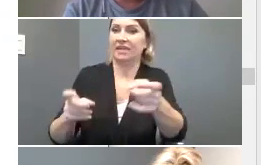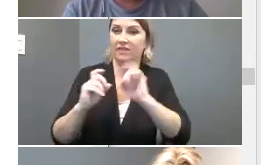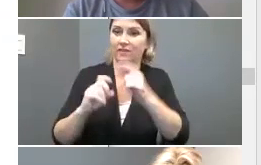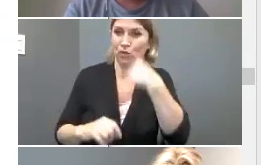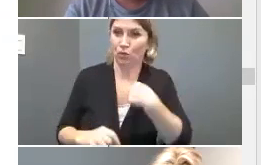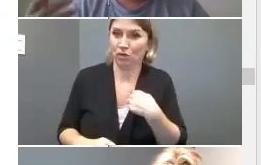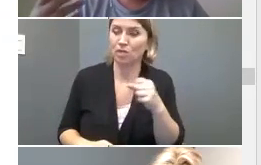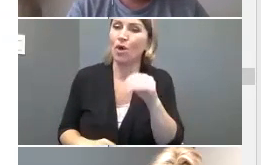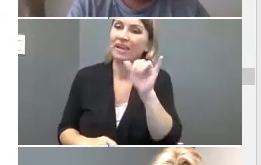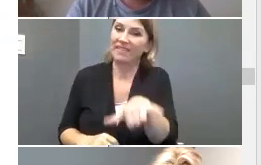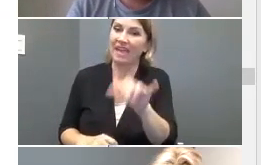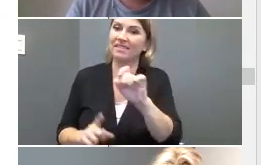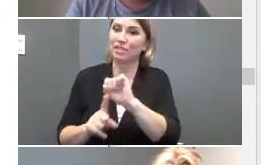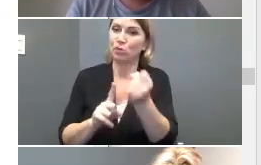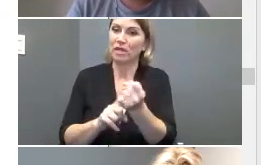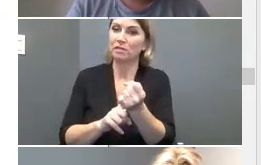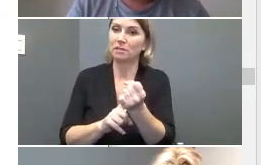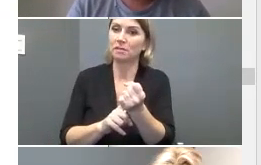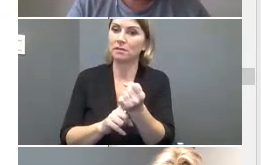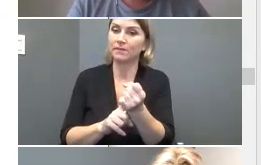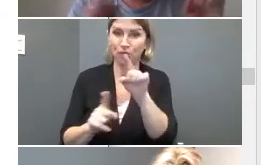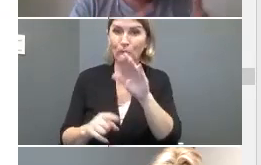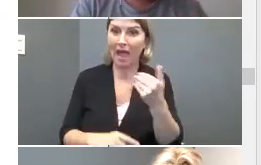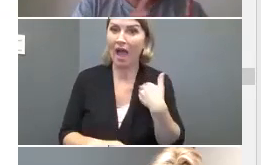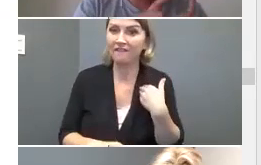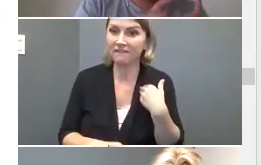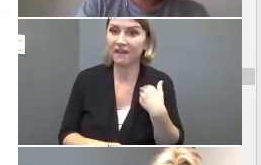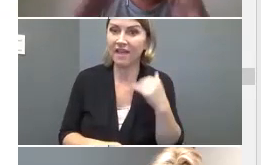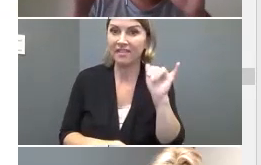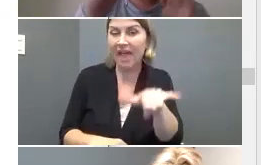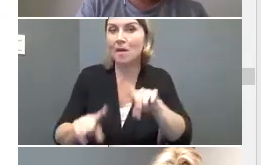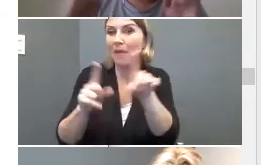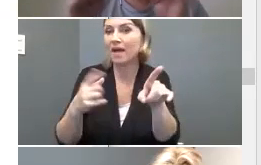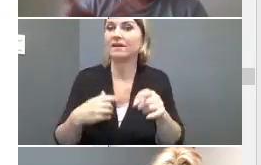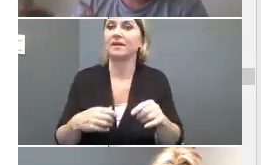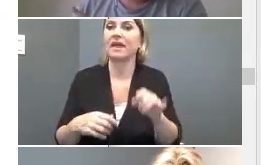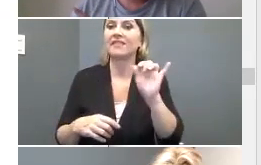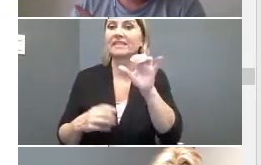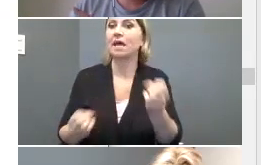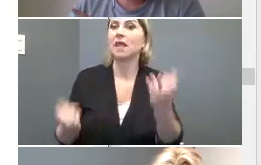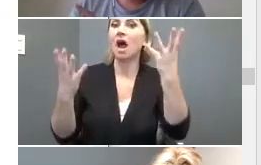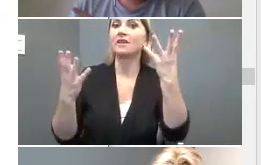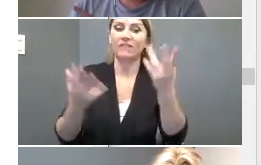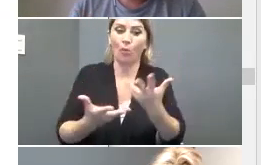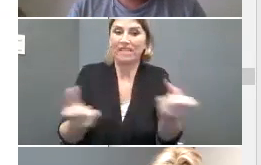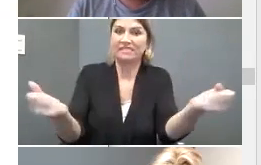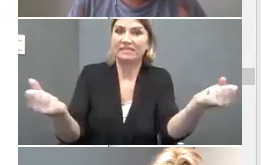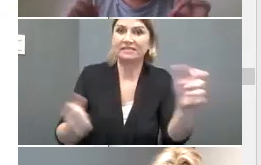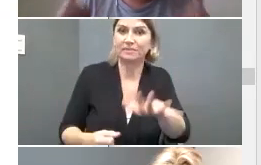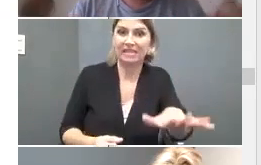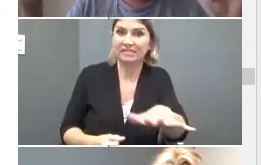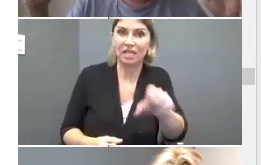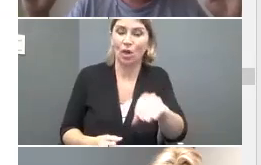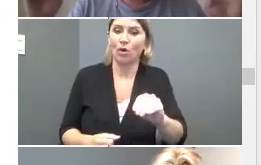So in that situation, you have that. But as Brian says, that is a lot of wasted space, right? I am